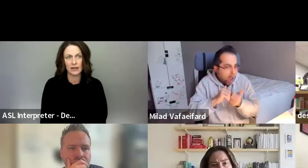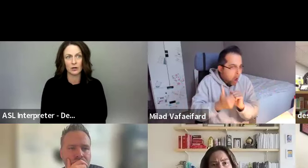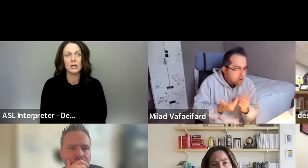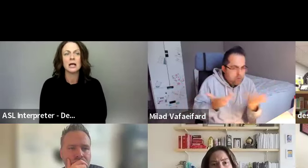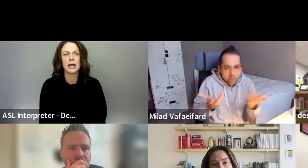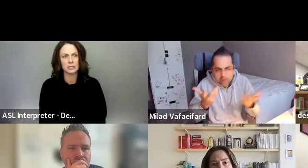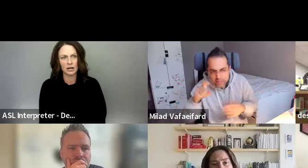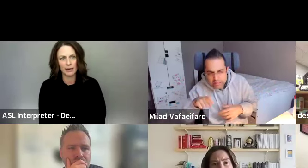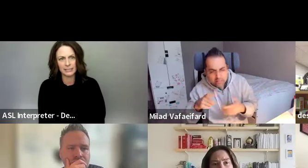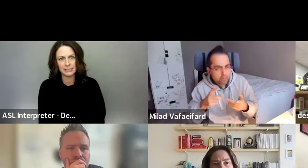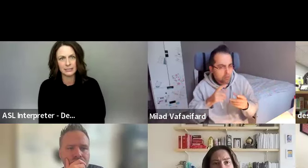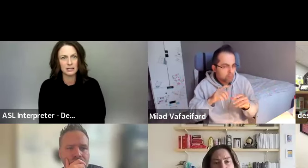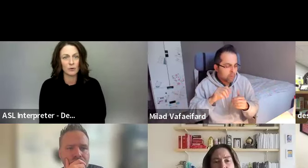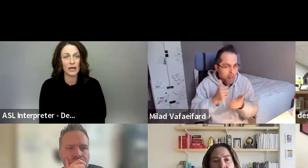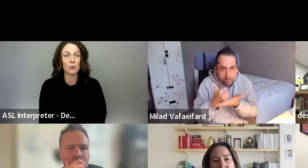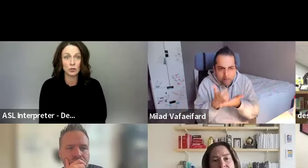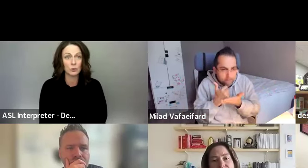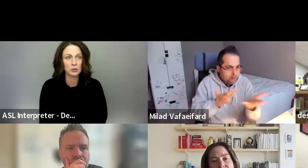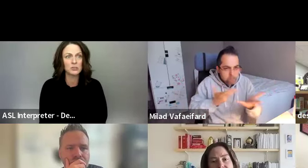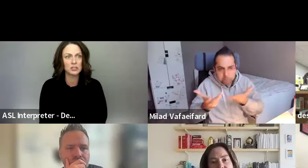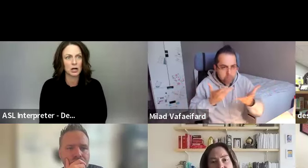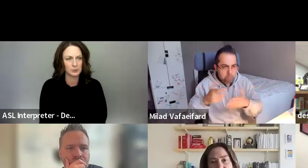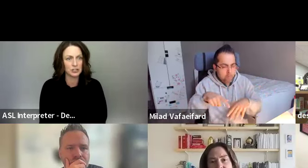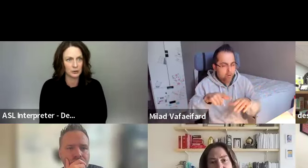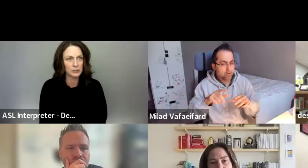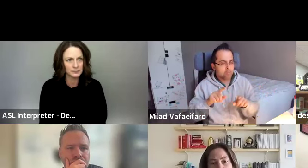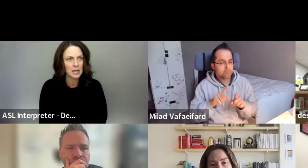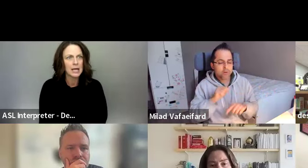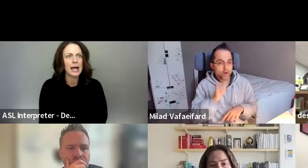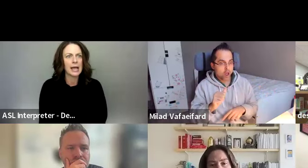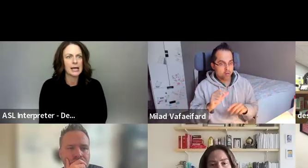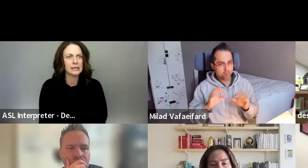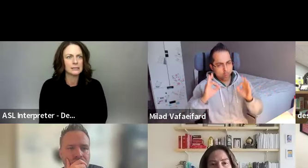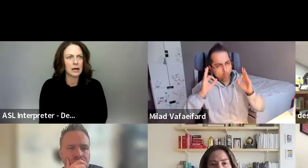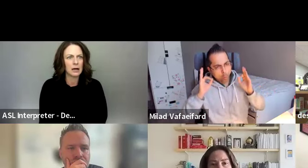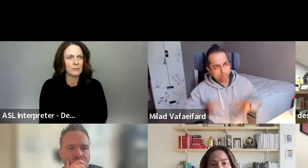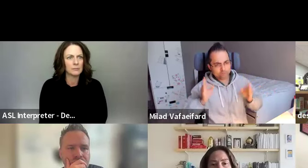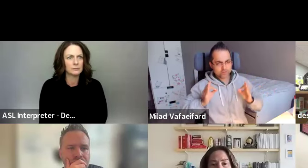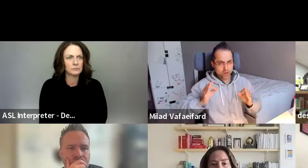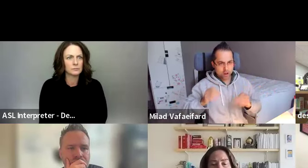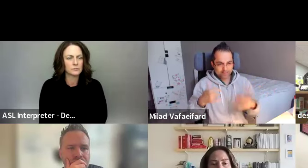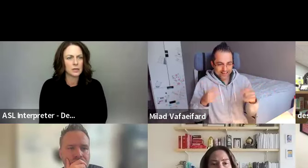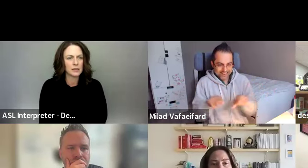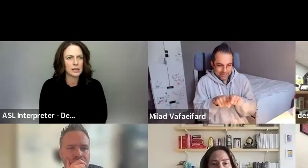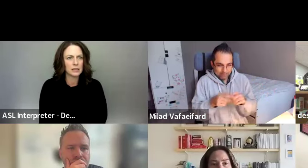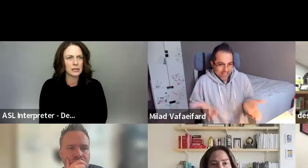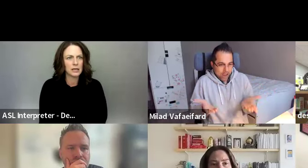get together and talk about ideas and stuff without interpreters. We just talk to each other. And